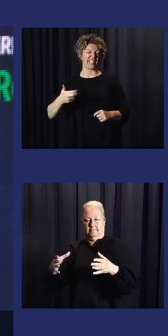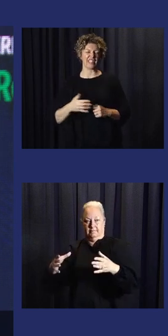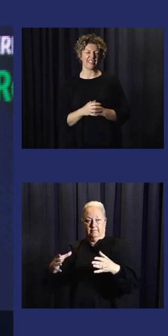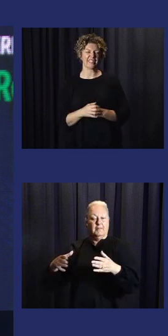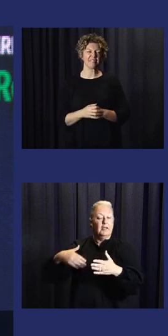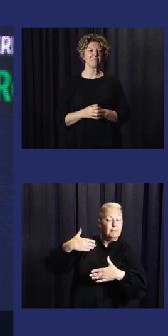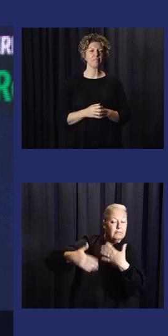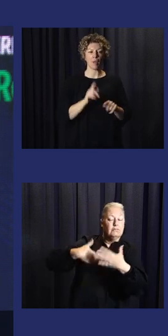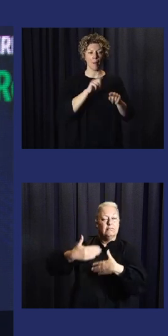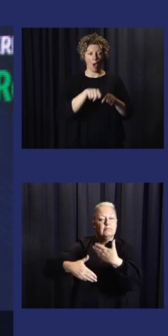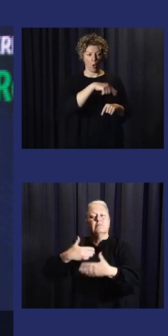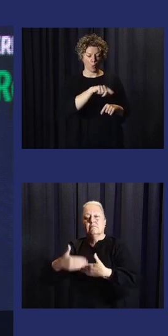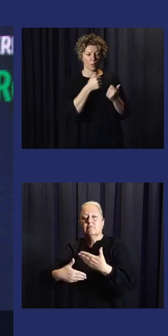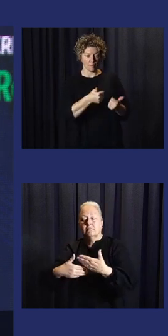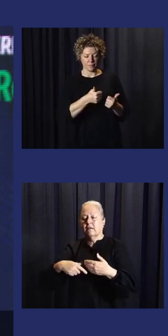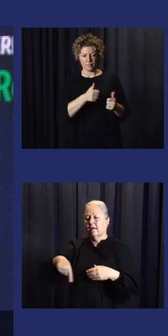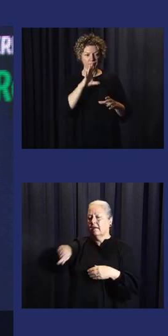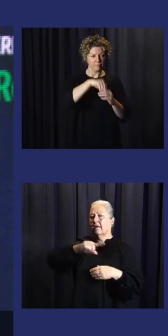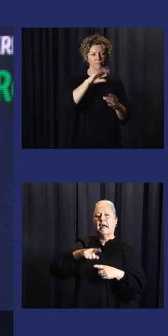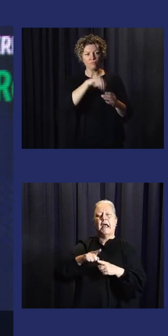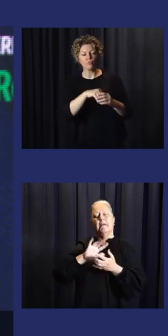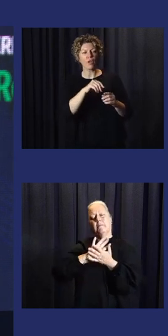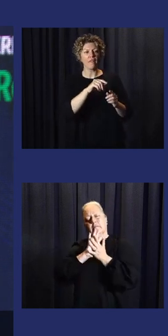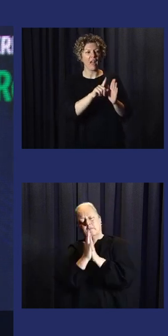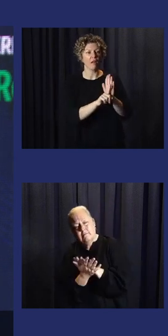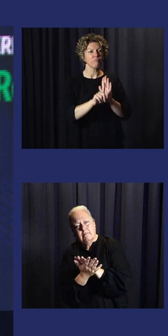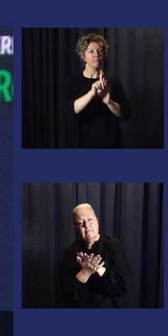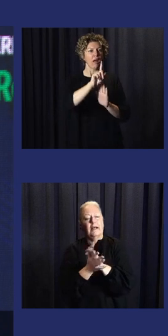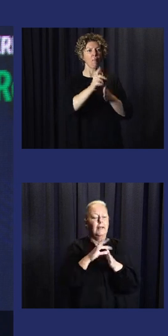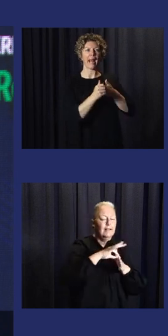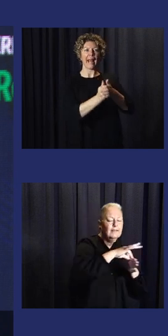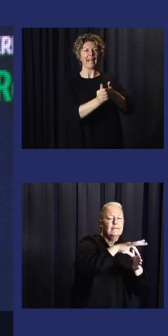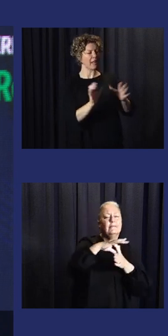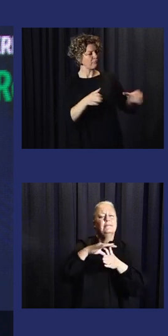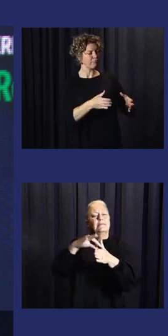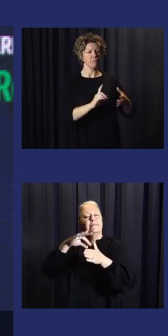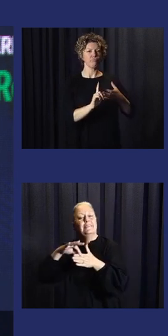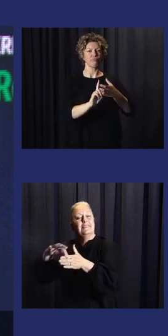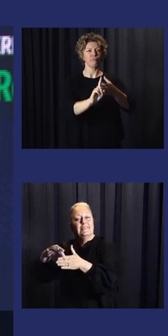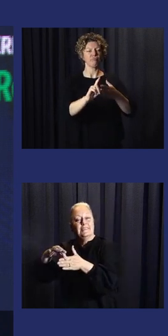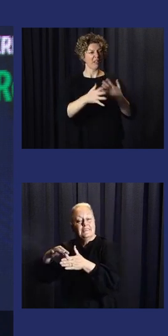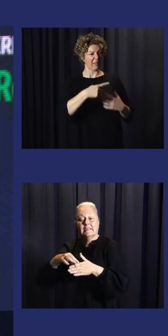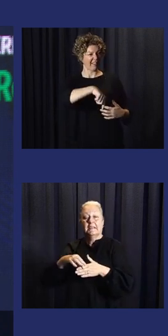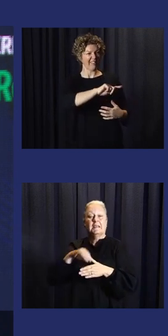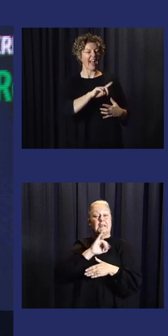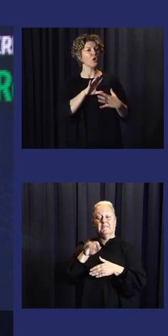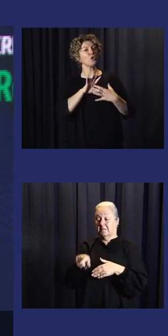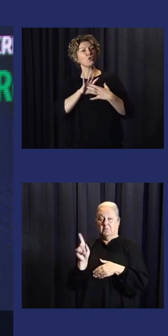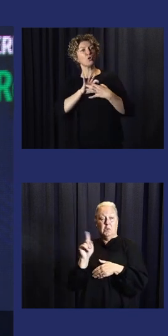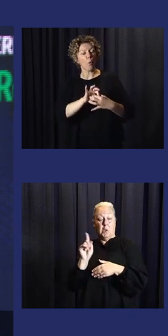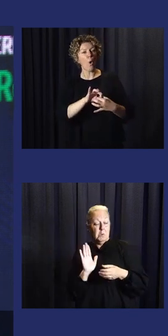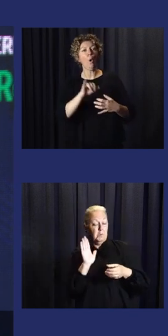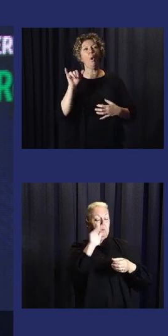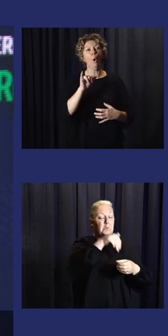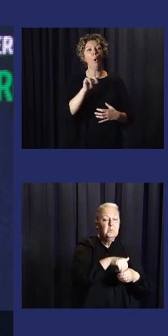Most of them then become prominent Indonesian Red Cross leaders, and even if they are not joining the organization, they